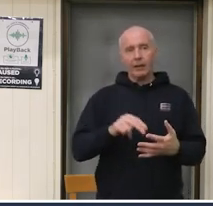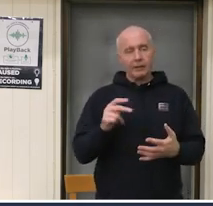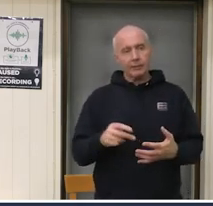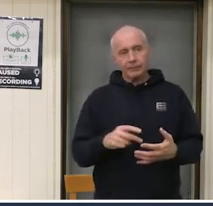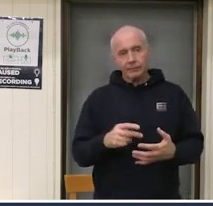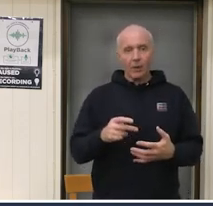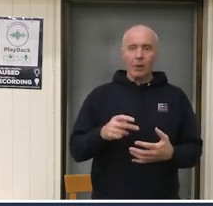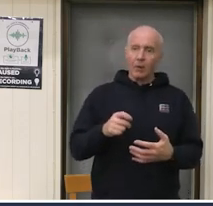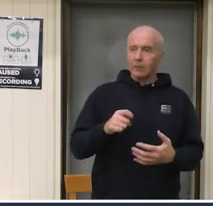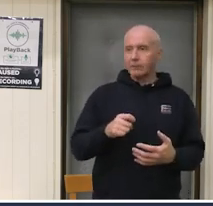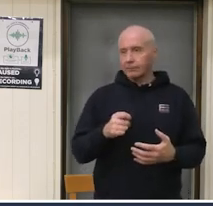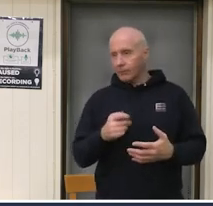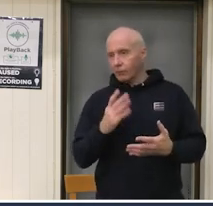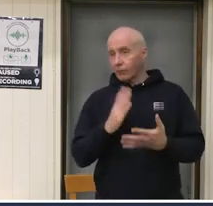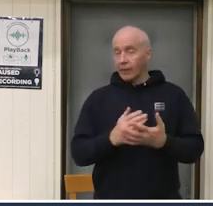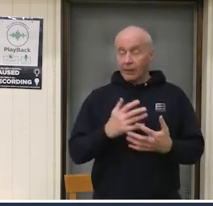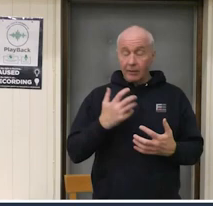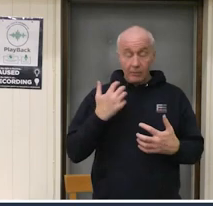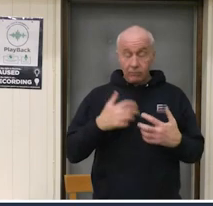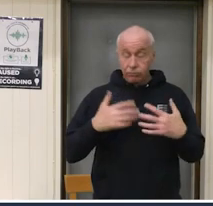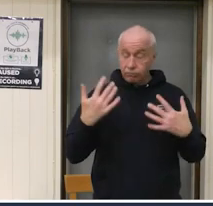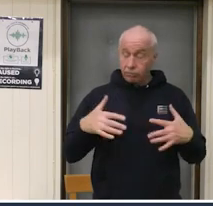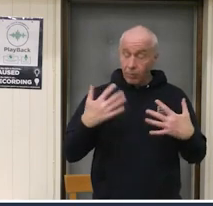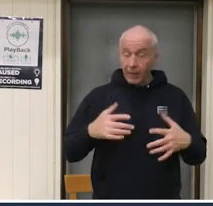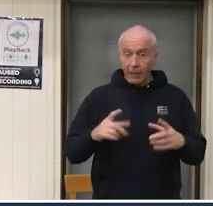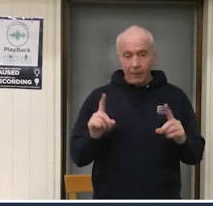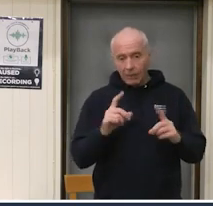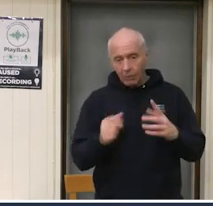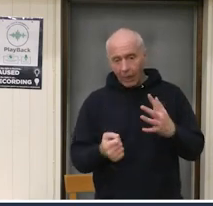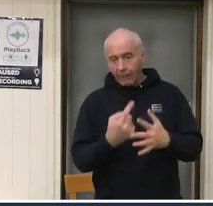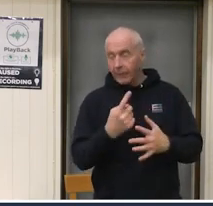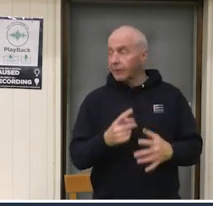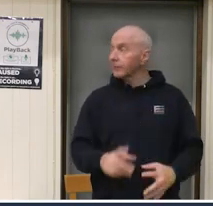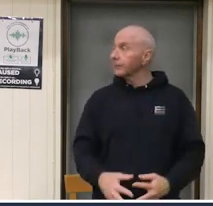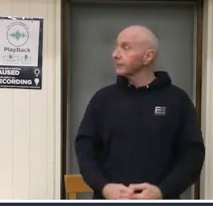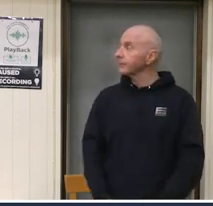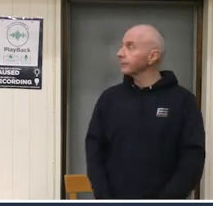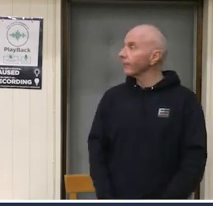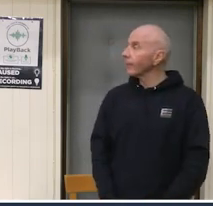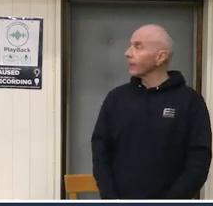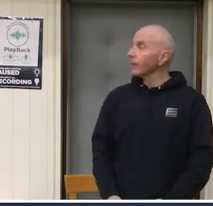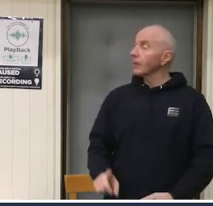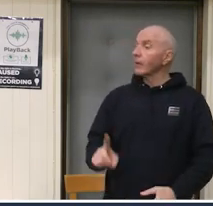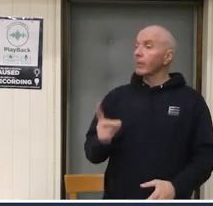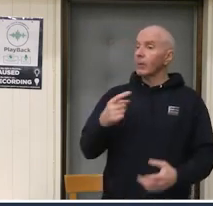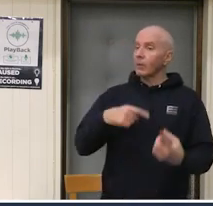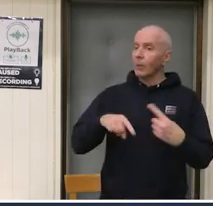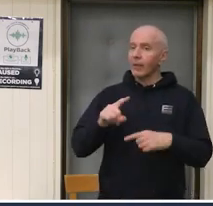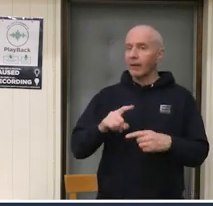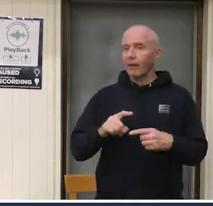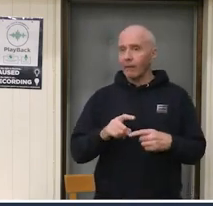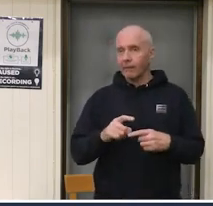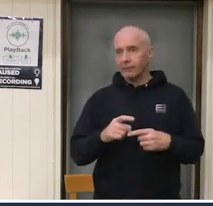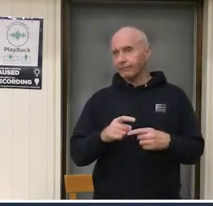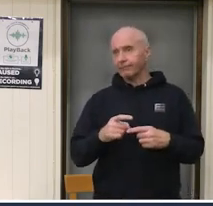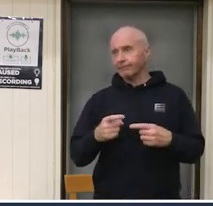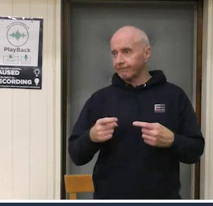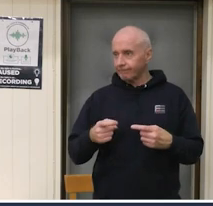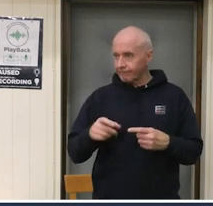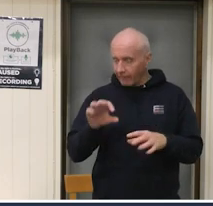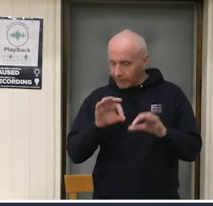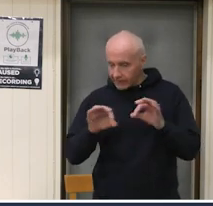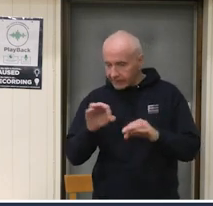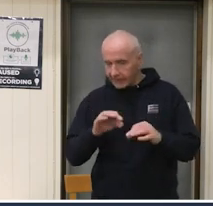it and stuff. And oh my gosh, it is super exciting. But obviously, we're physicists, so we don't like to get too ahead of ourselves with these things.